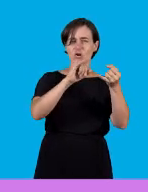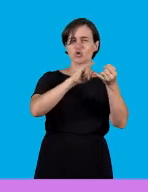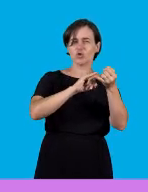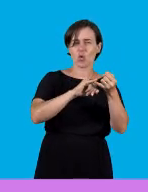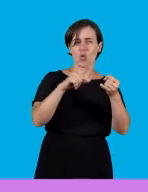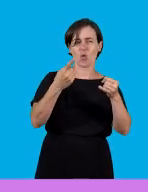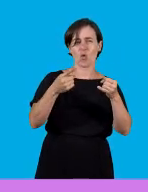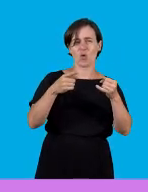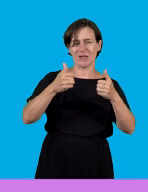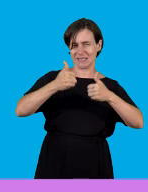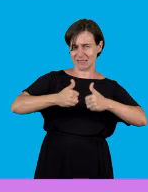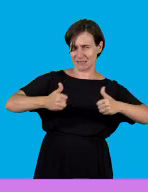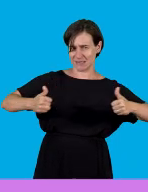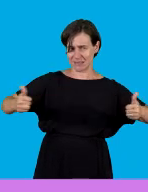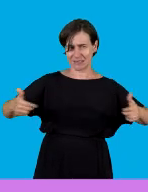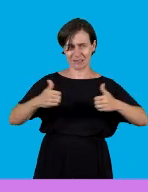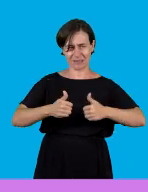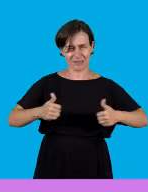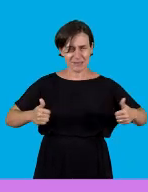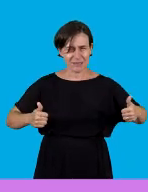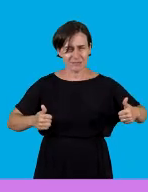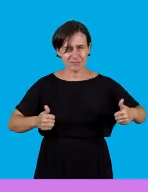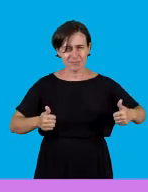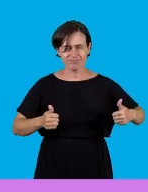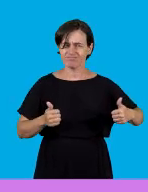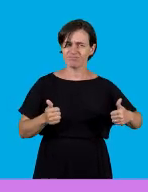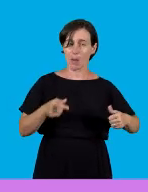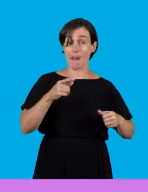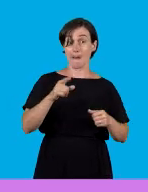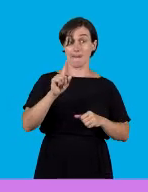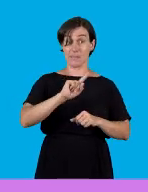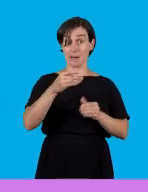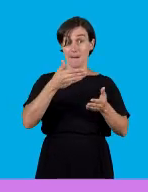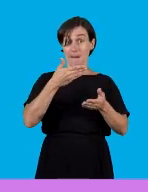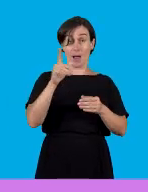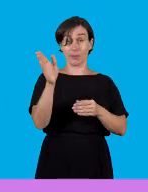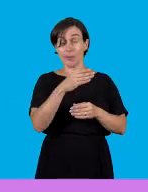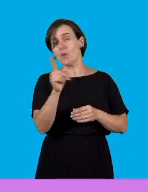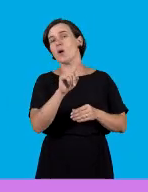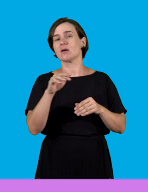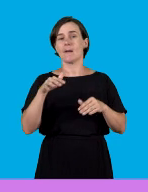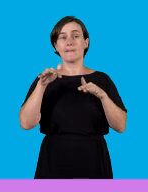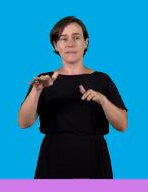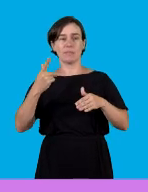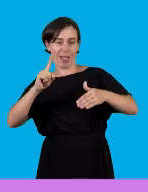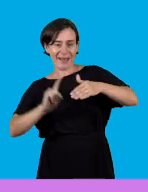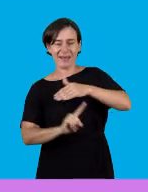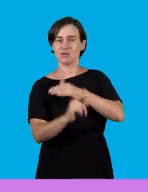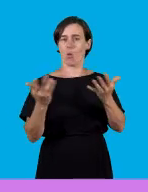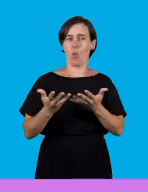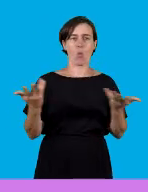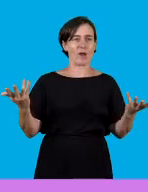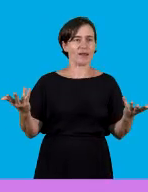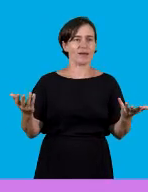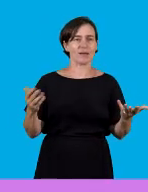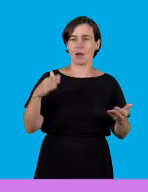there. So, but we are not shown where will people enter into that theater and where they will exit. So that is the key feature that is missing. They were